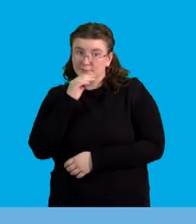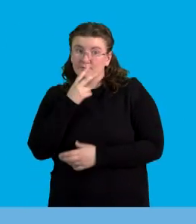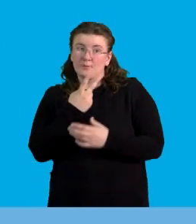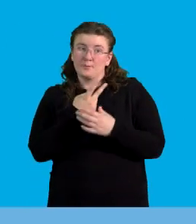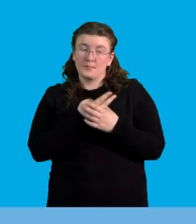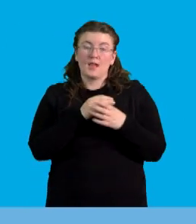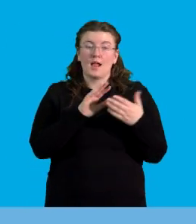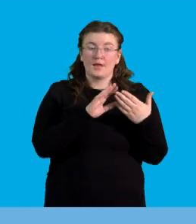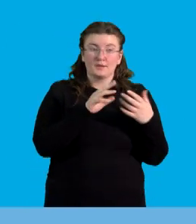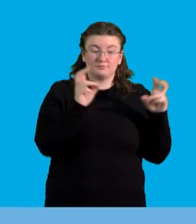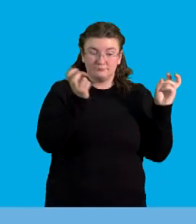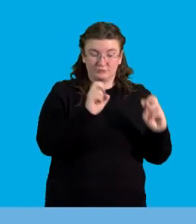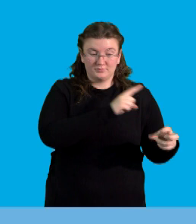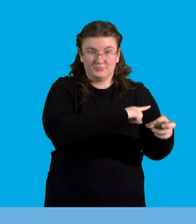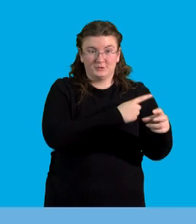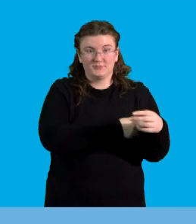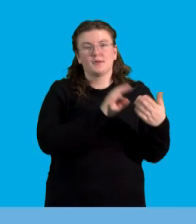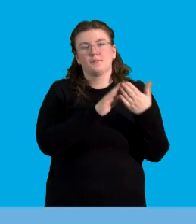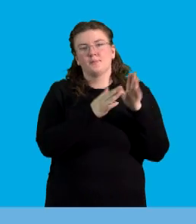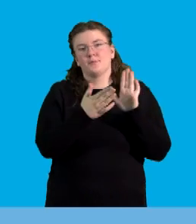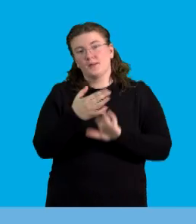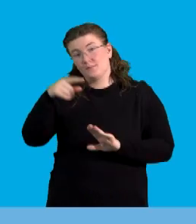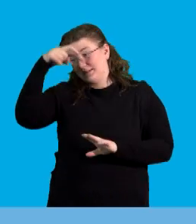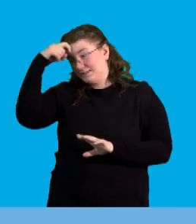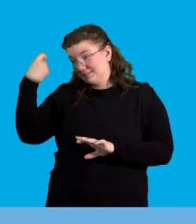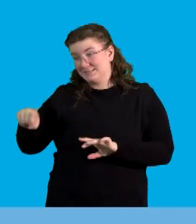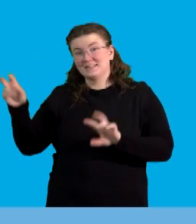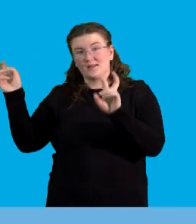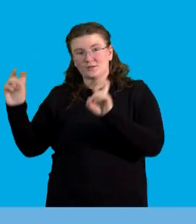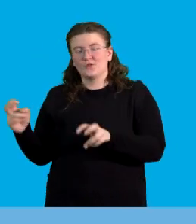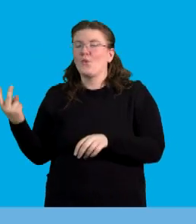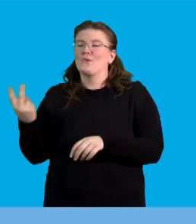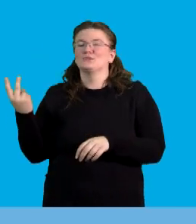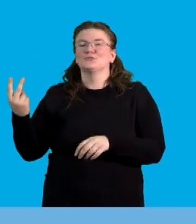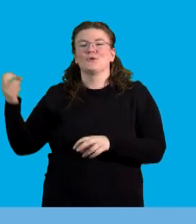be electrical energy to heat energy and light. So, and